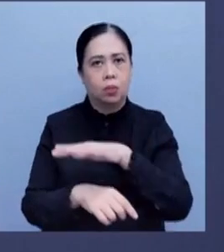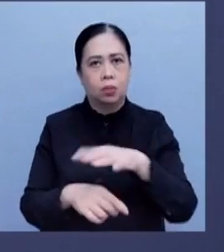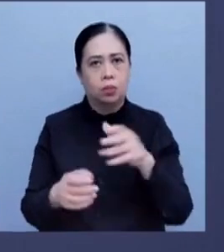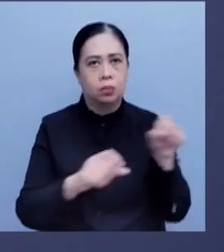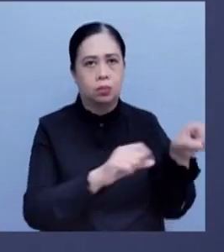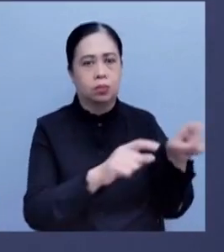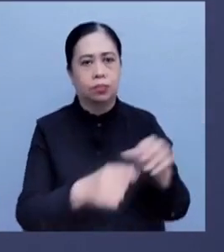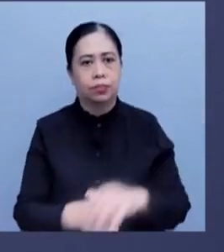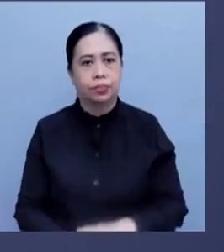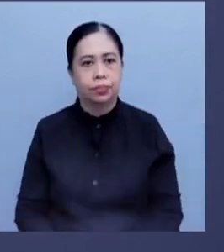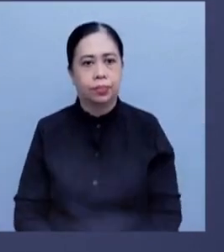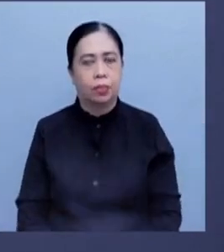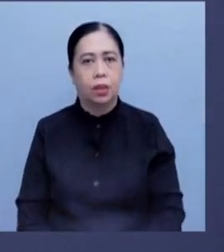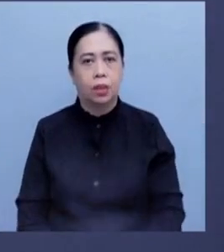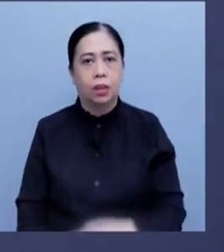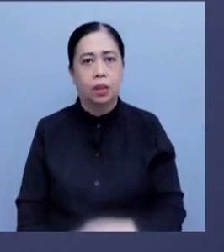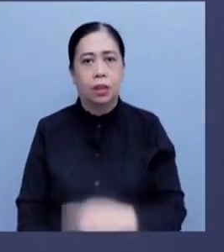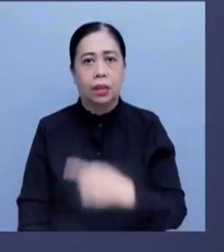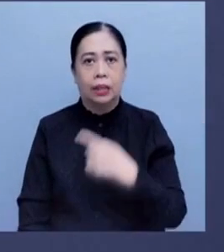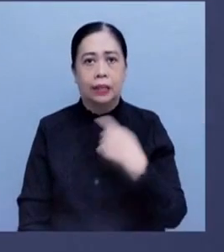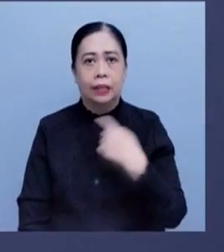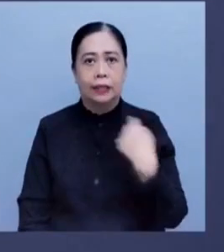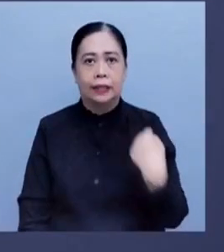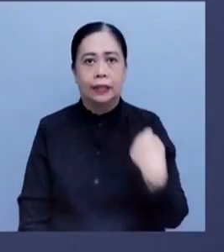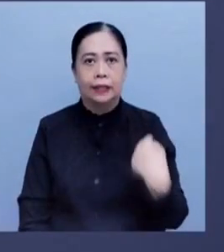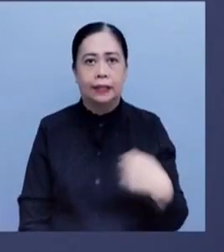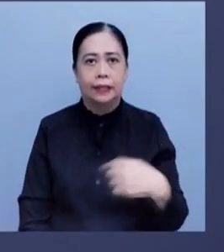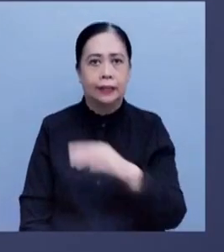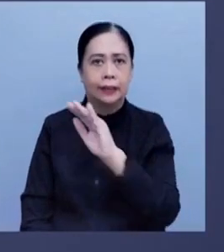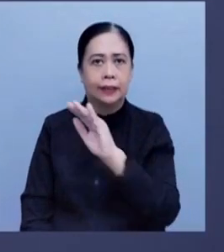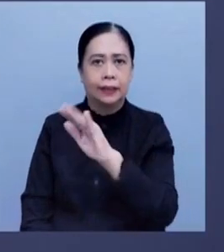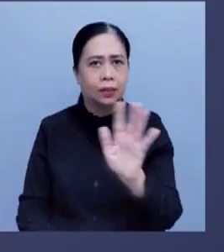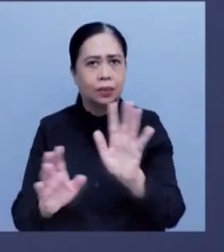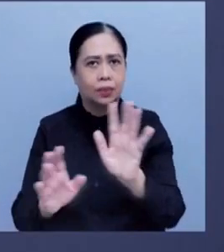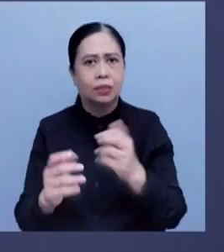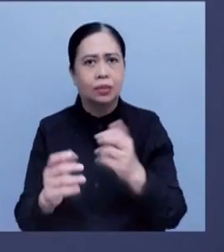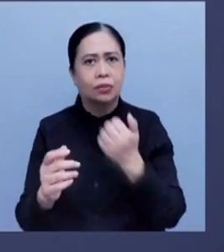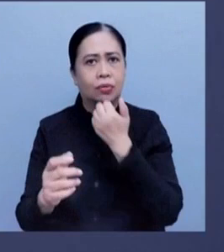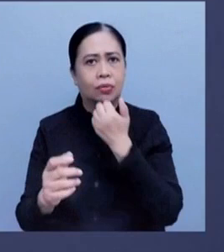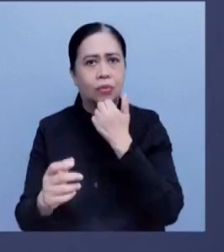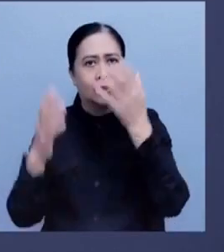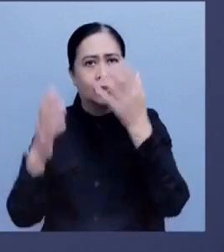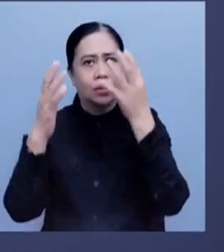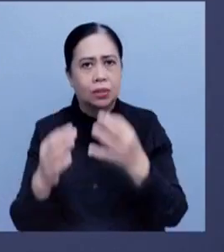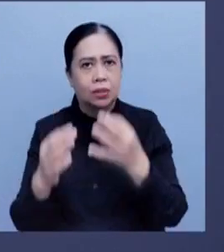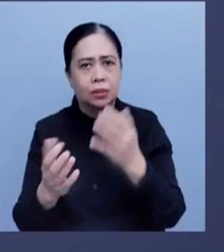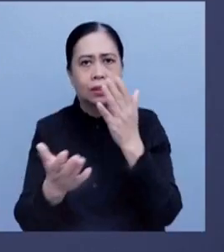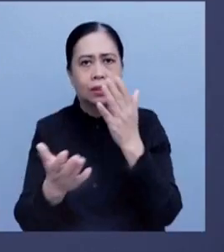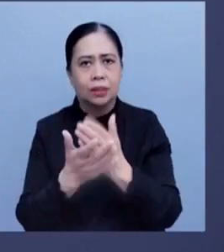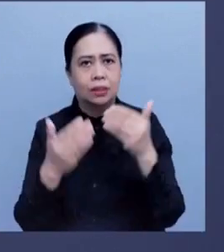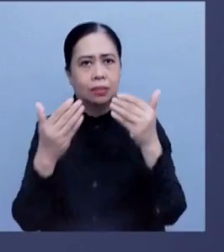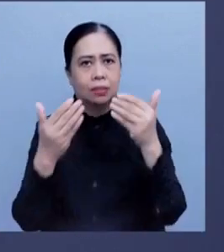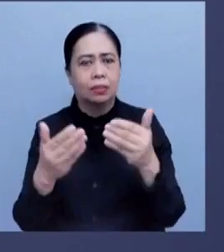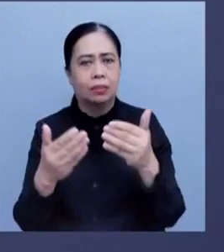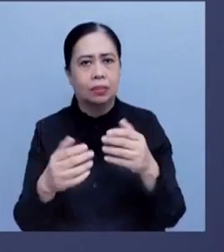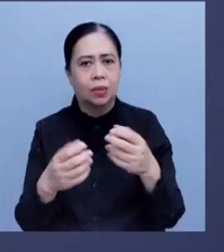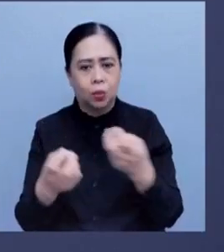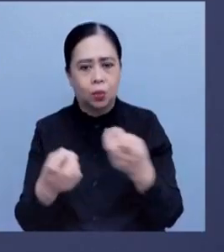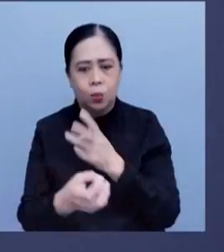China strongly urges Japan to revoke its wrong decision. Stop pushing ahead with the nuclear contaminated water discharge